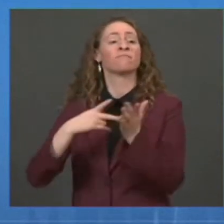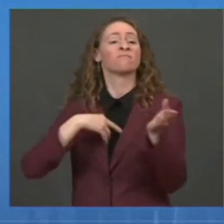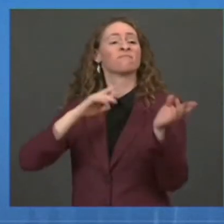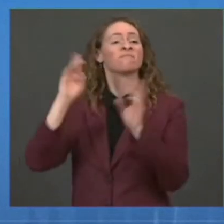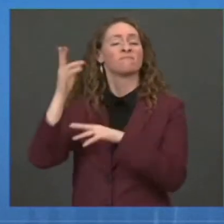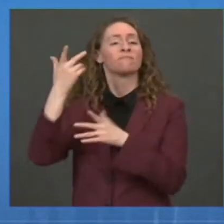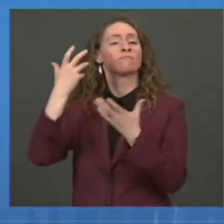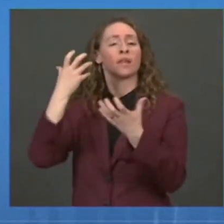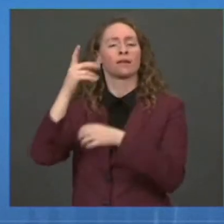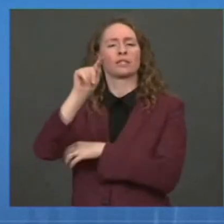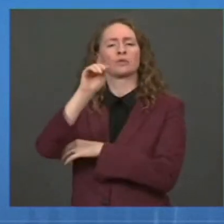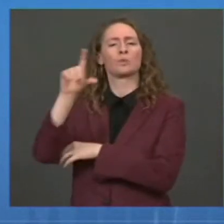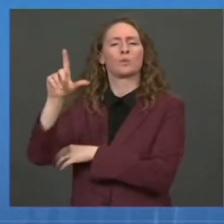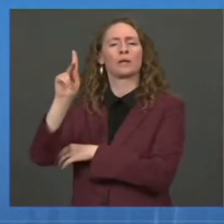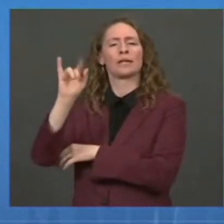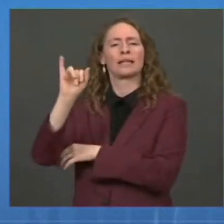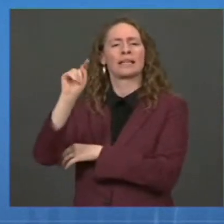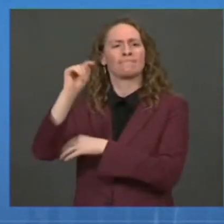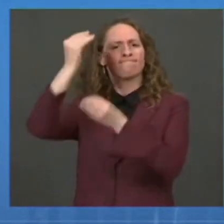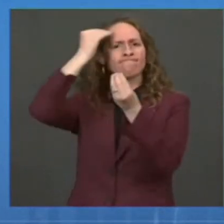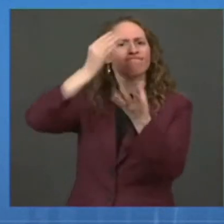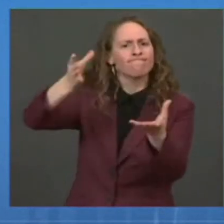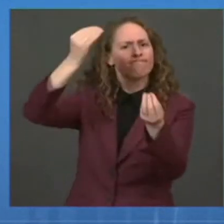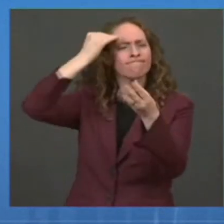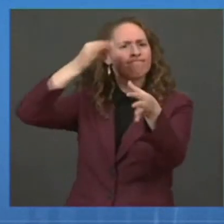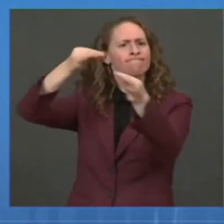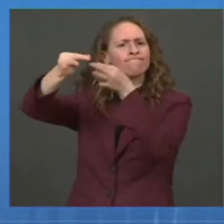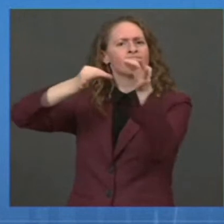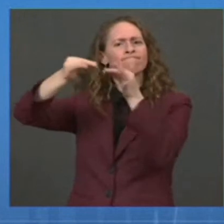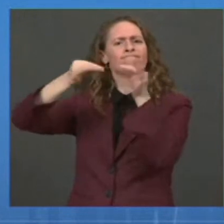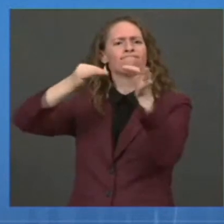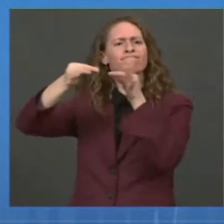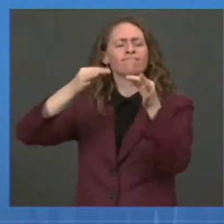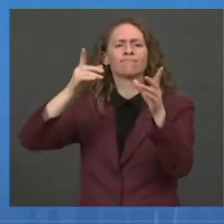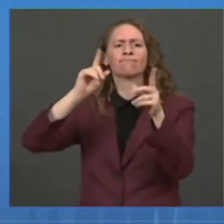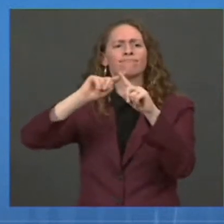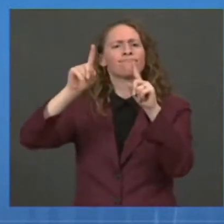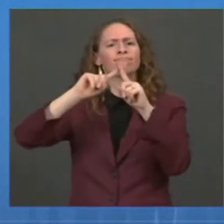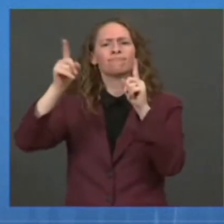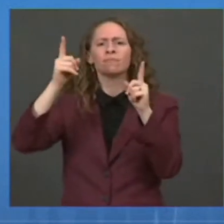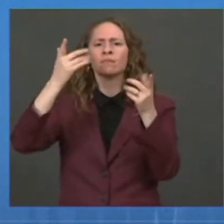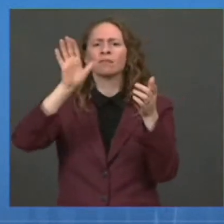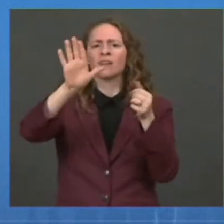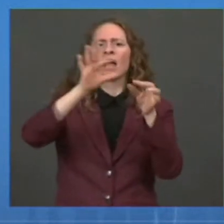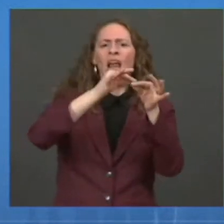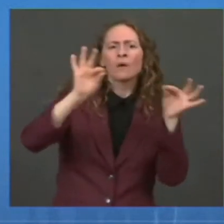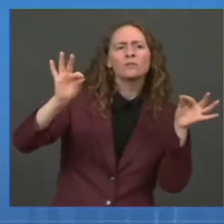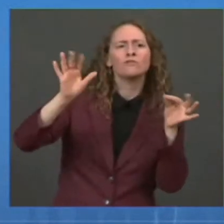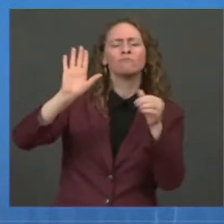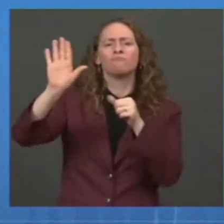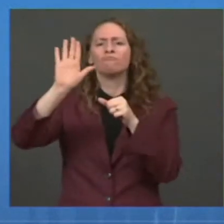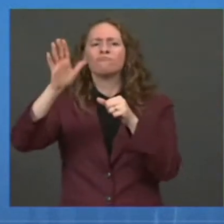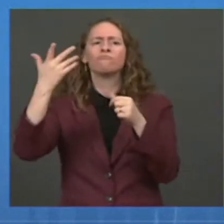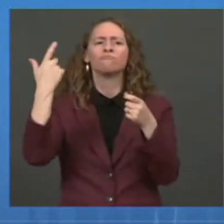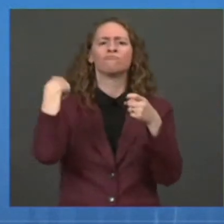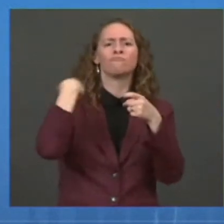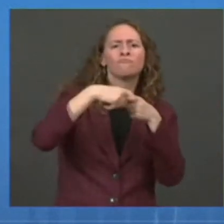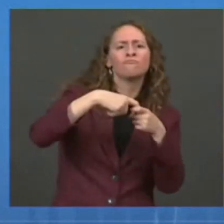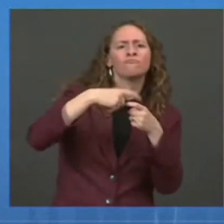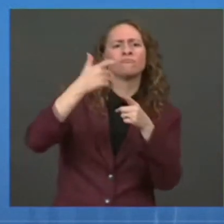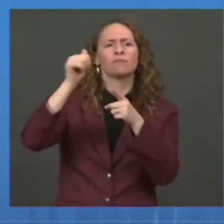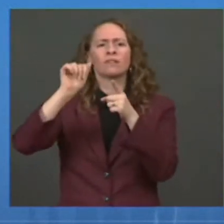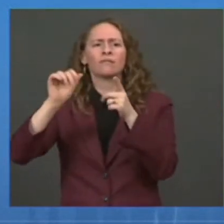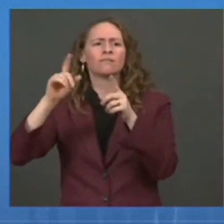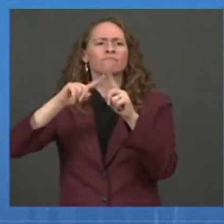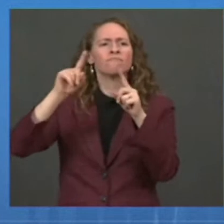Spanish, Mandarin, Cantonese, Vietnamese, Korean, Tagalog, Haitian Creole, Arabic, and Russian.